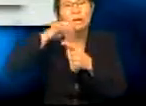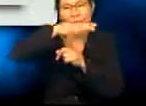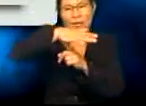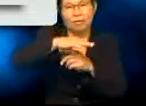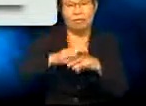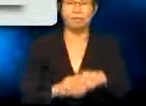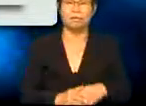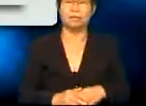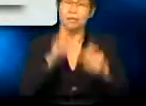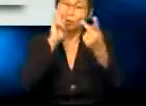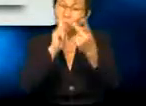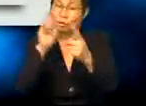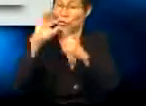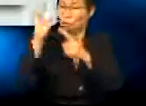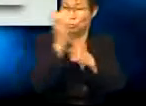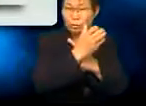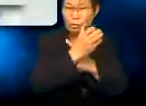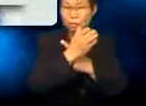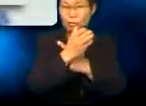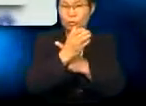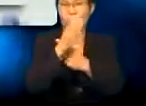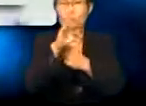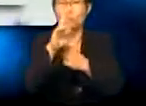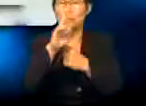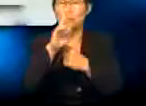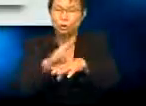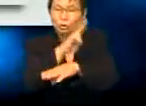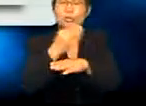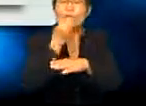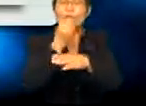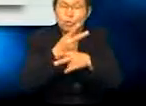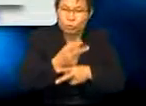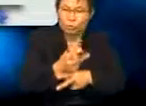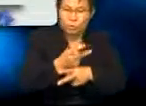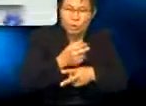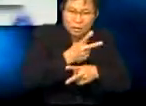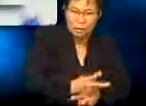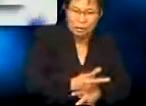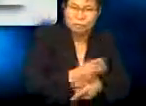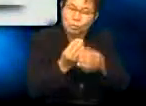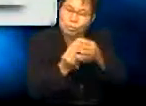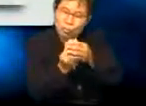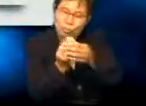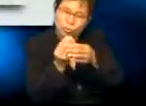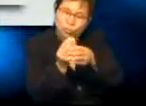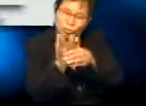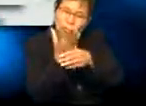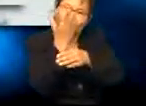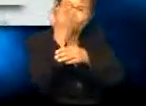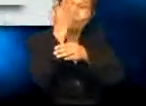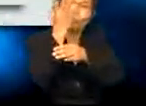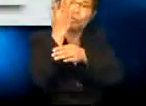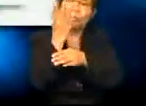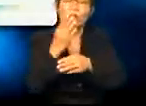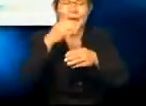Under favorable conditions, the buds use the food reserves to grow into aerial shoots that bear leaves.